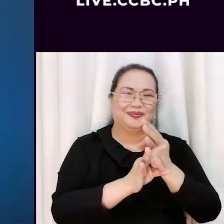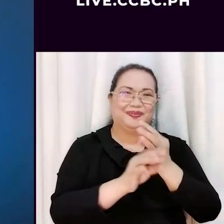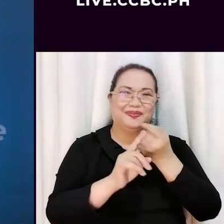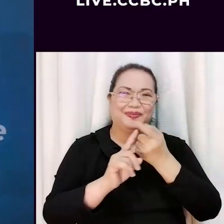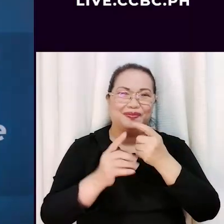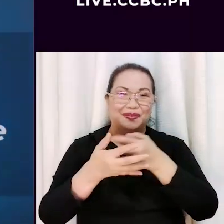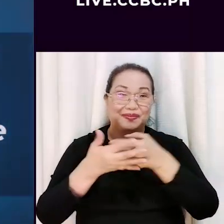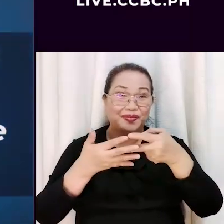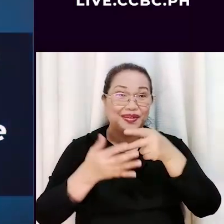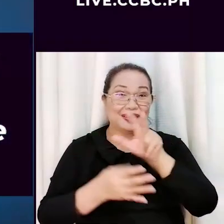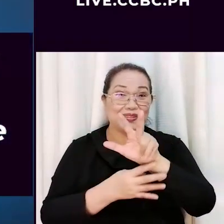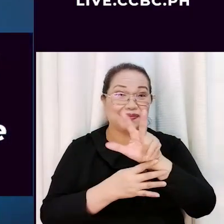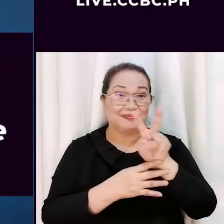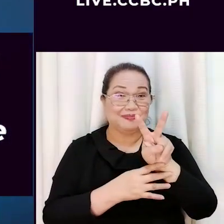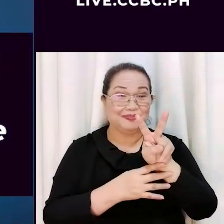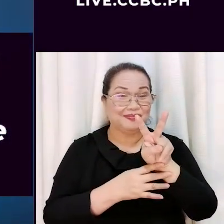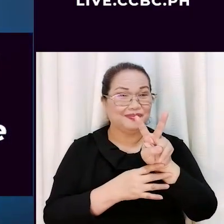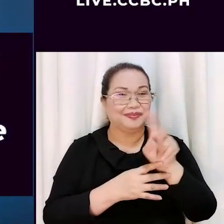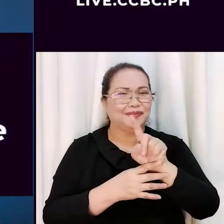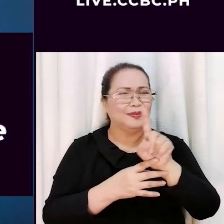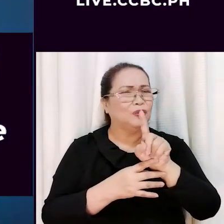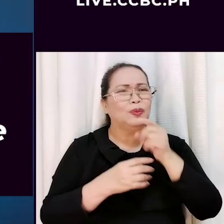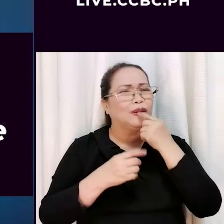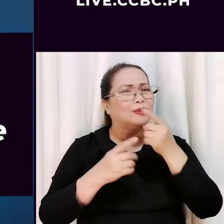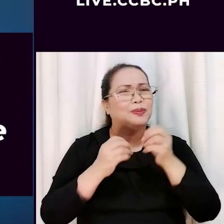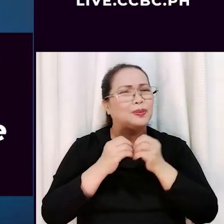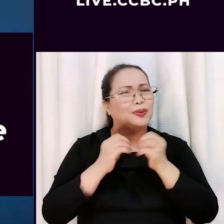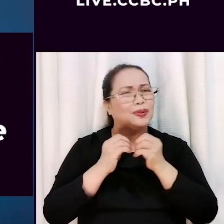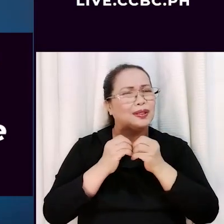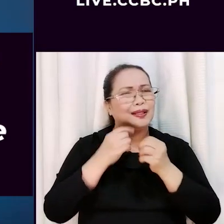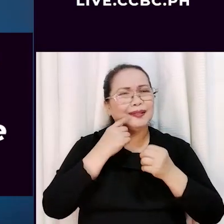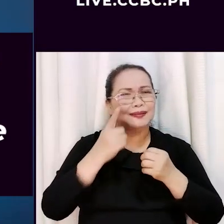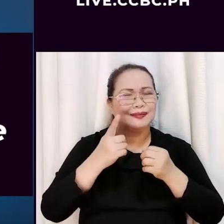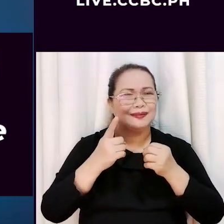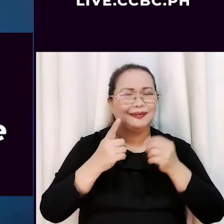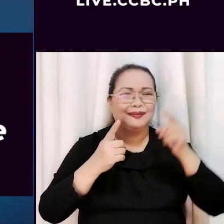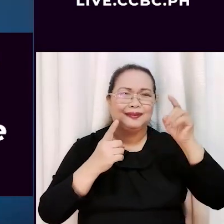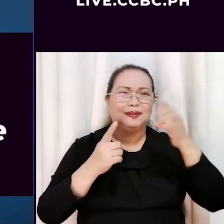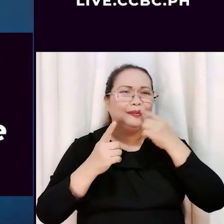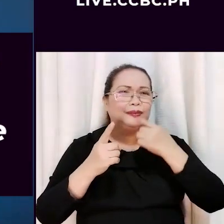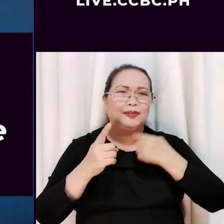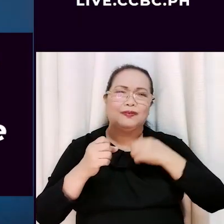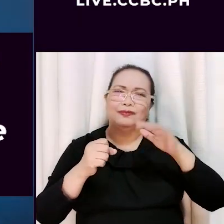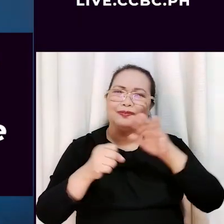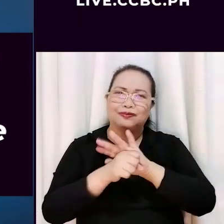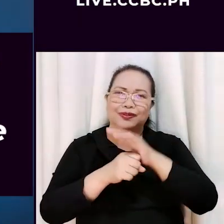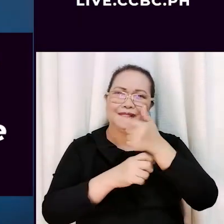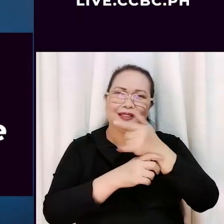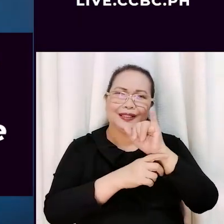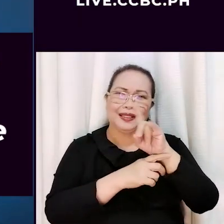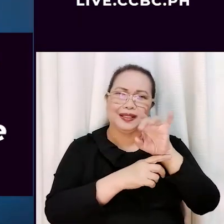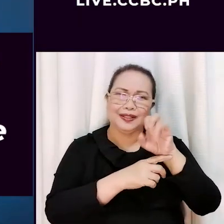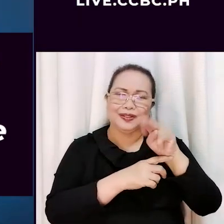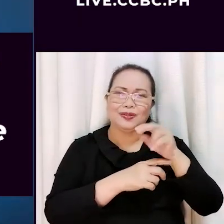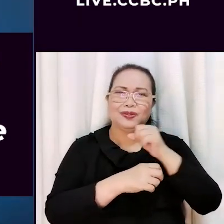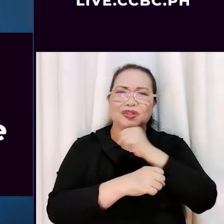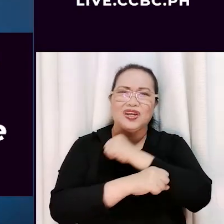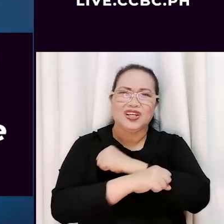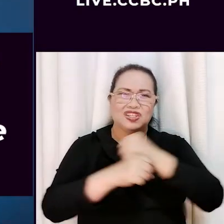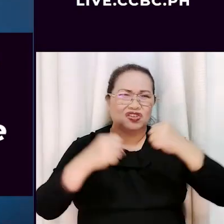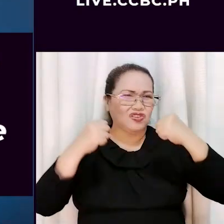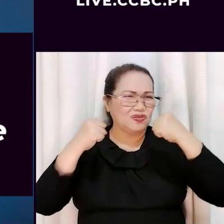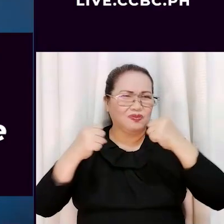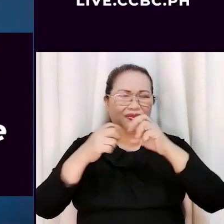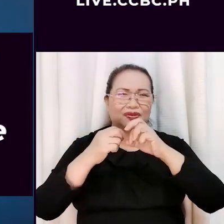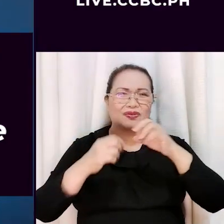verse 32. And what more shall I say? For the time would fail me to tell about Gideon and Barak and Samson and Jephthah,